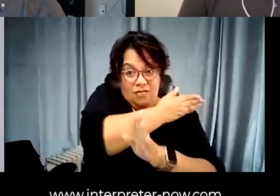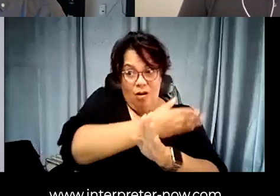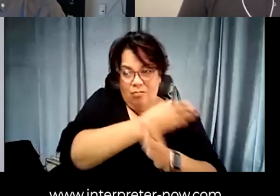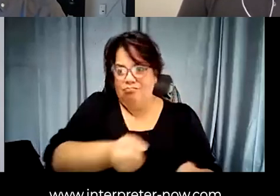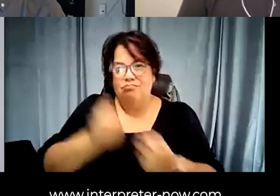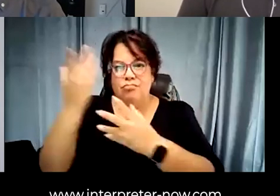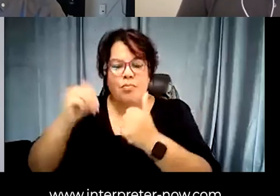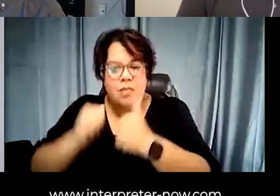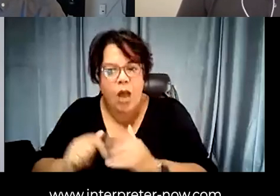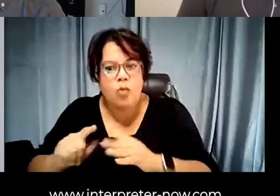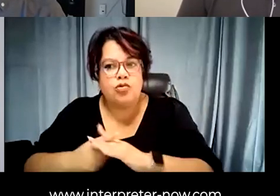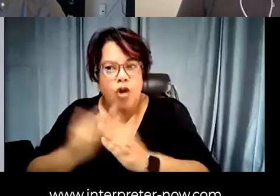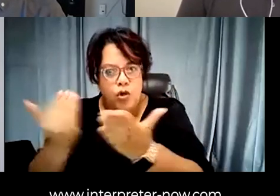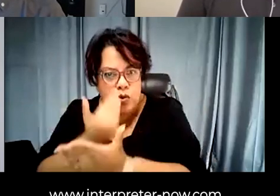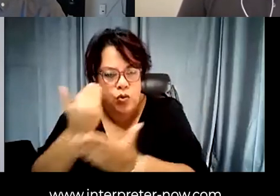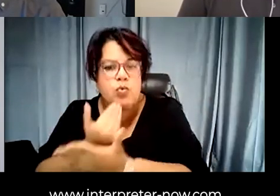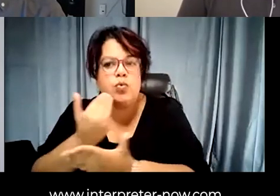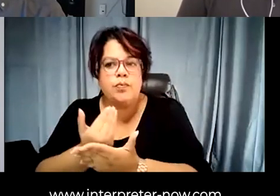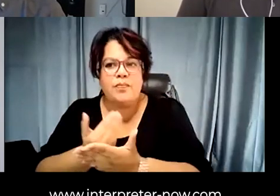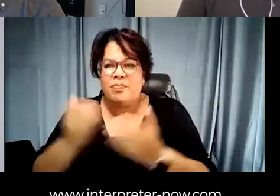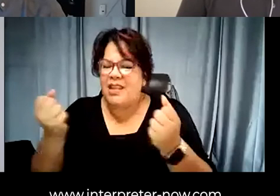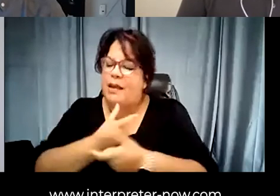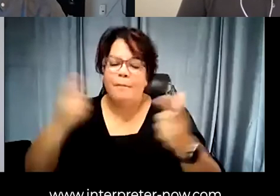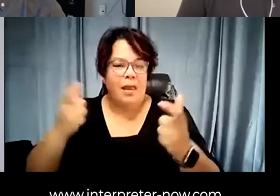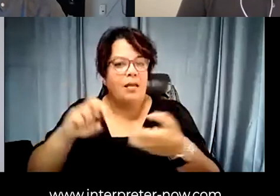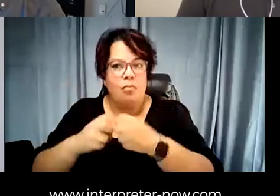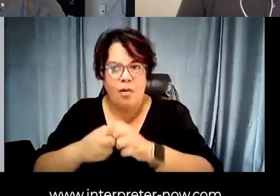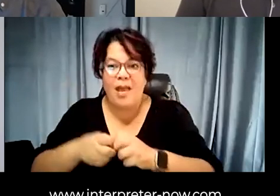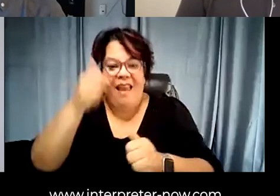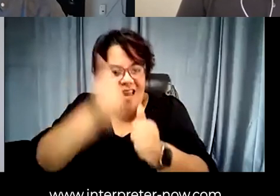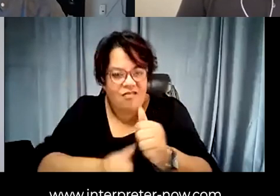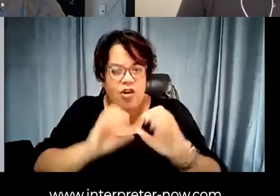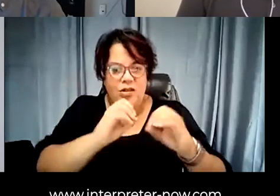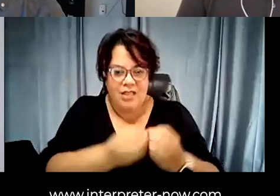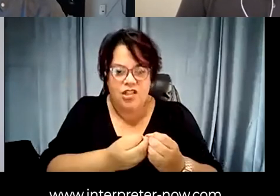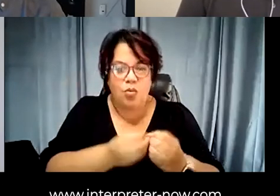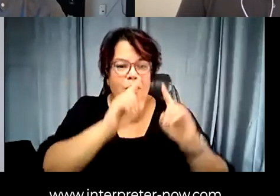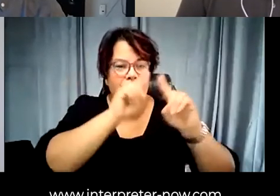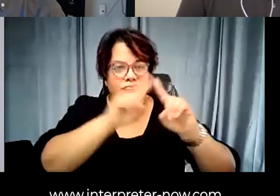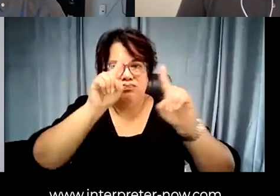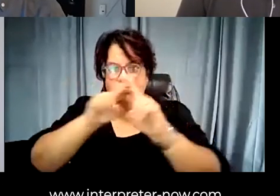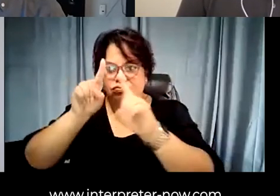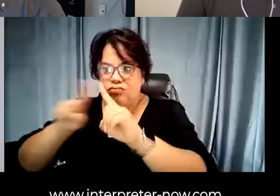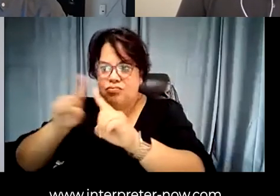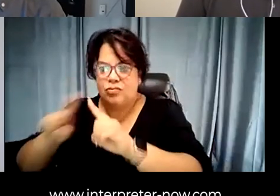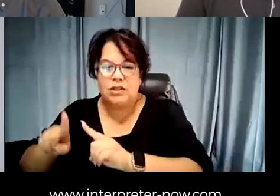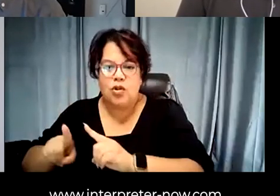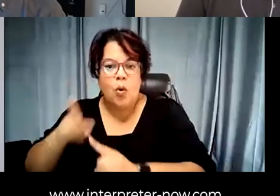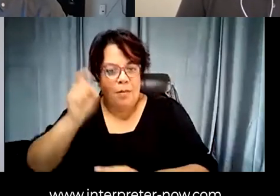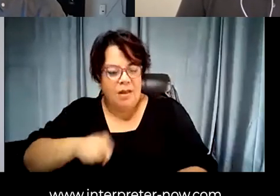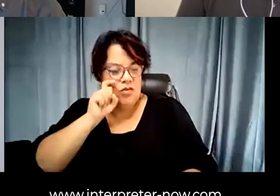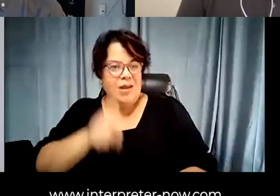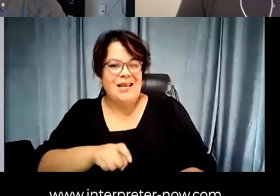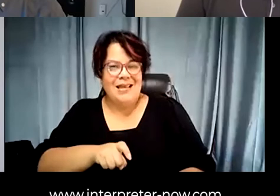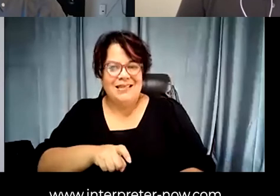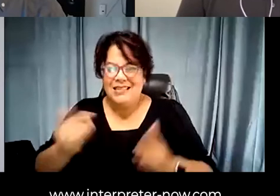is huge, huge. Every organization's going to be different. So we just have to recognize, hey, we're starting over. What does that